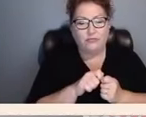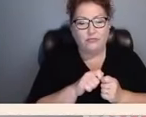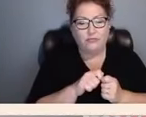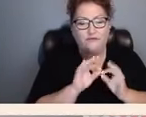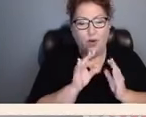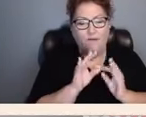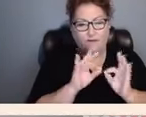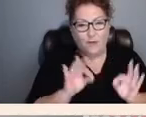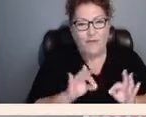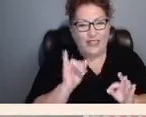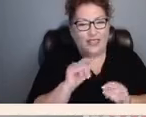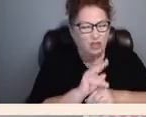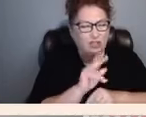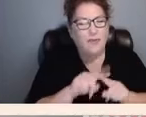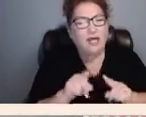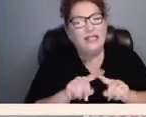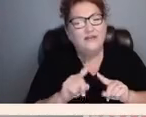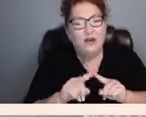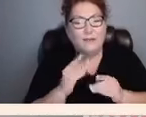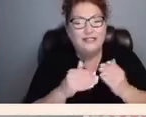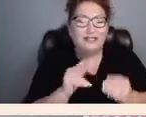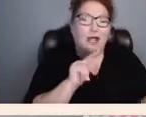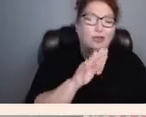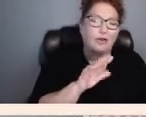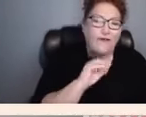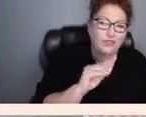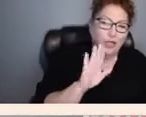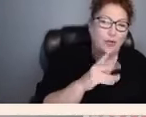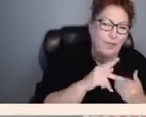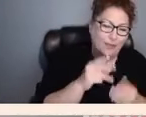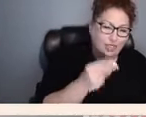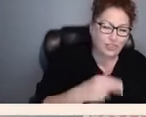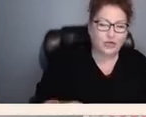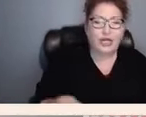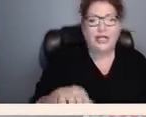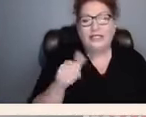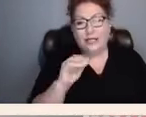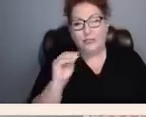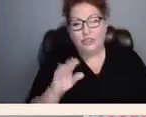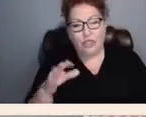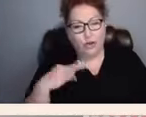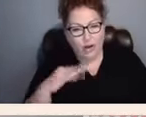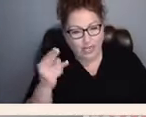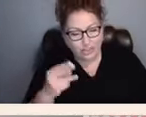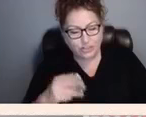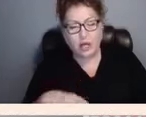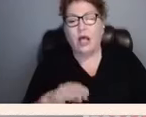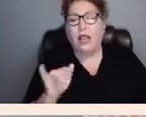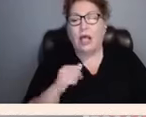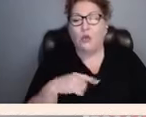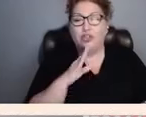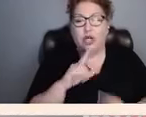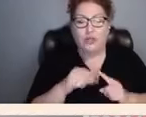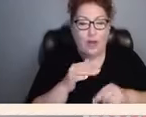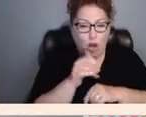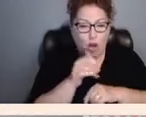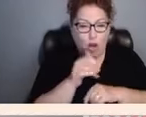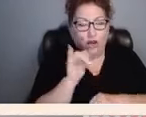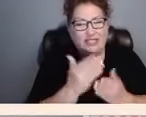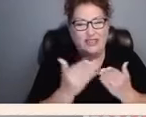pie, like 35% is your payment history, 10% is your credit history, as we talked about earlier, those are the things that are factored into your